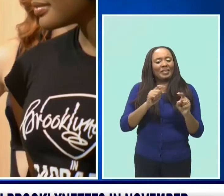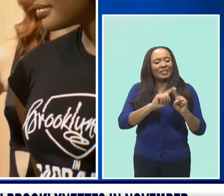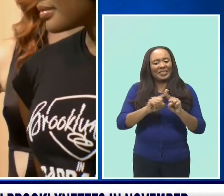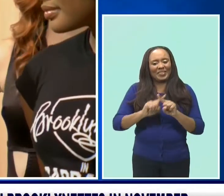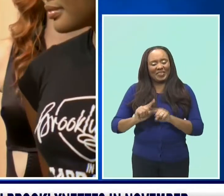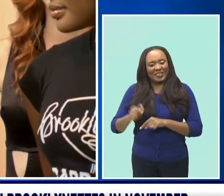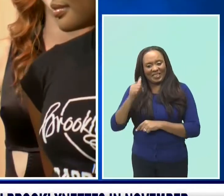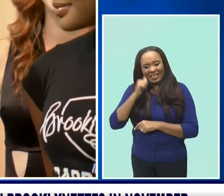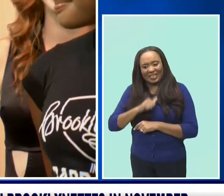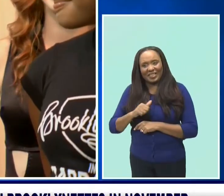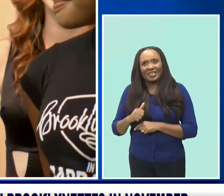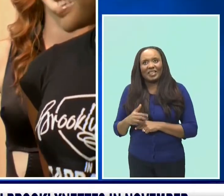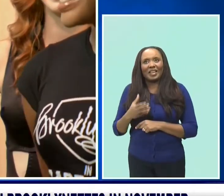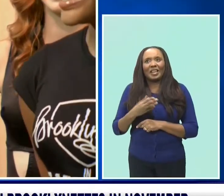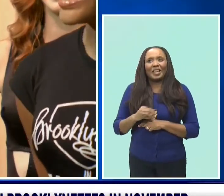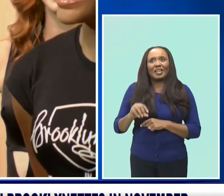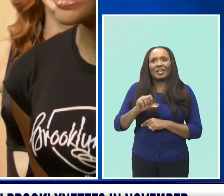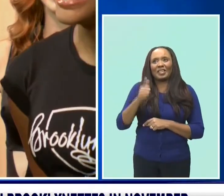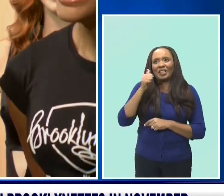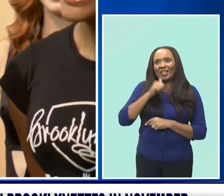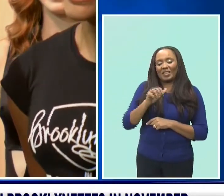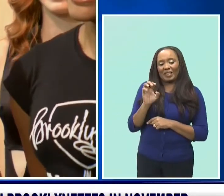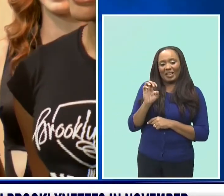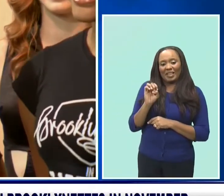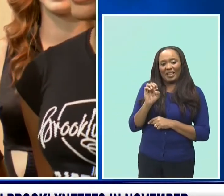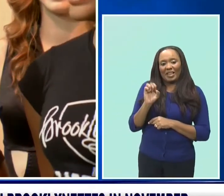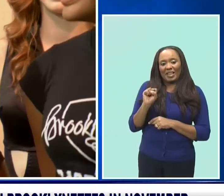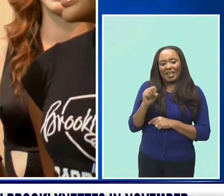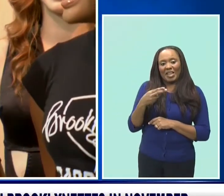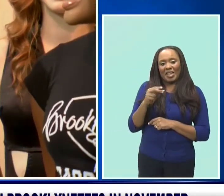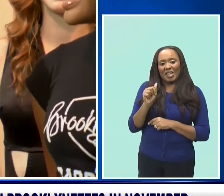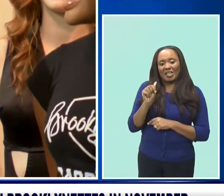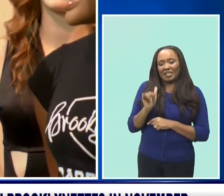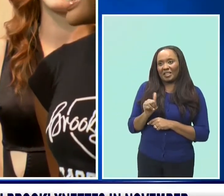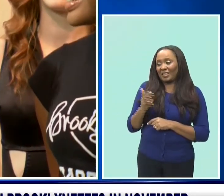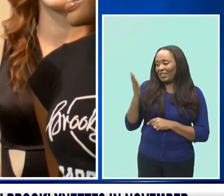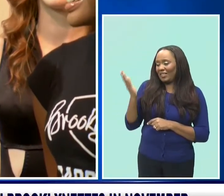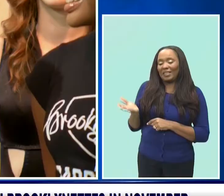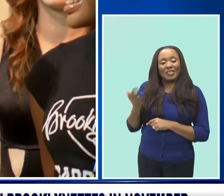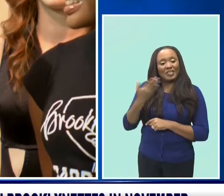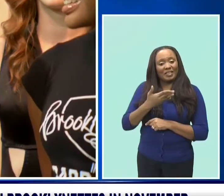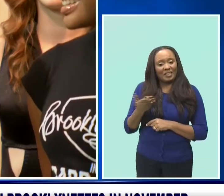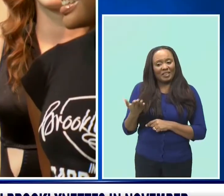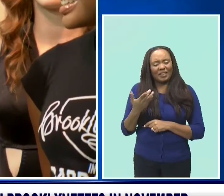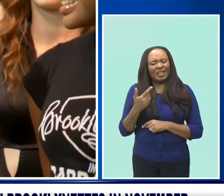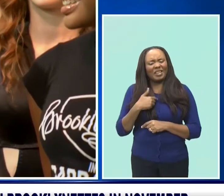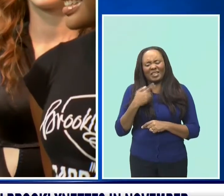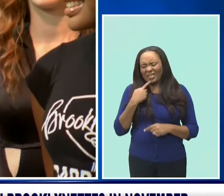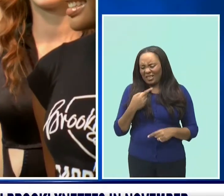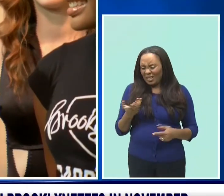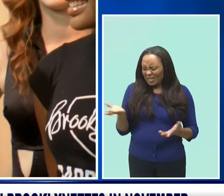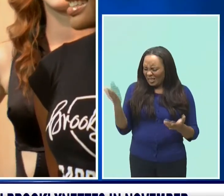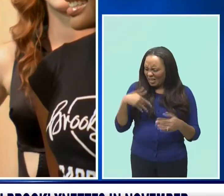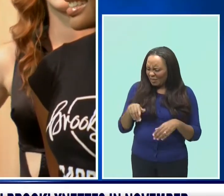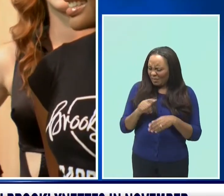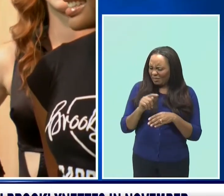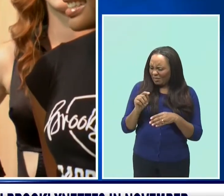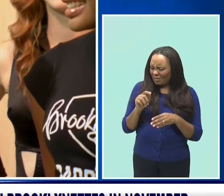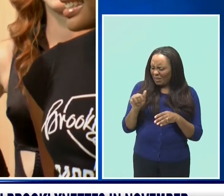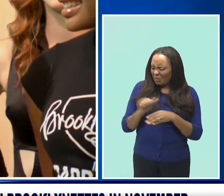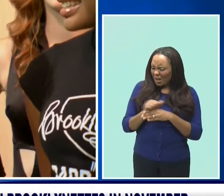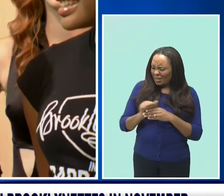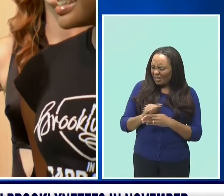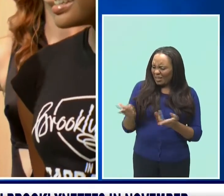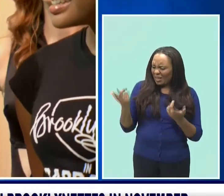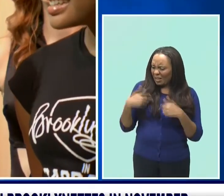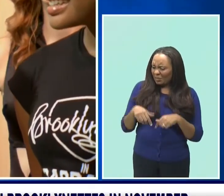and then Ishay was there, and I was like, I should really do this, and my stuff was in the car, and she was like, yes, you need to come and do it. And I